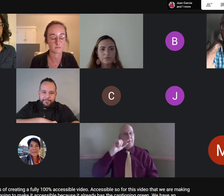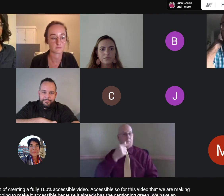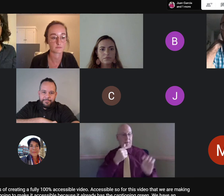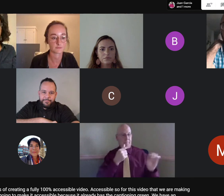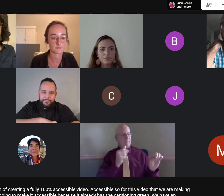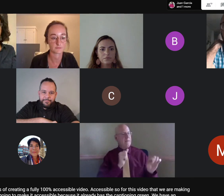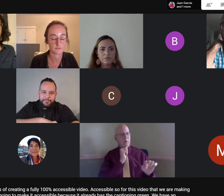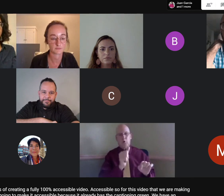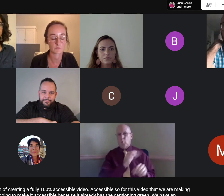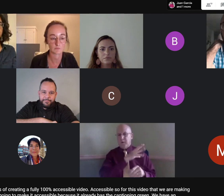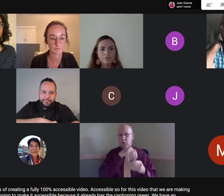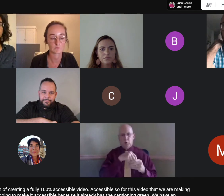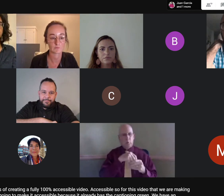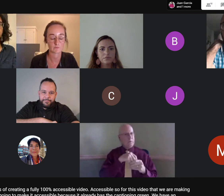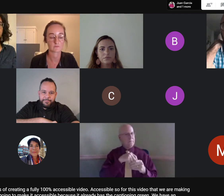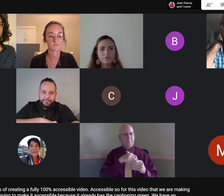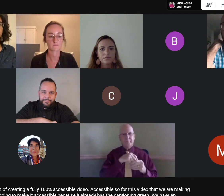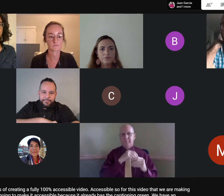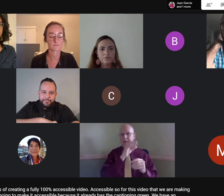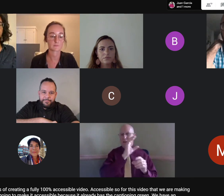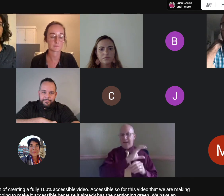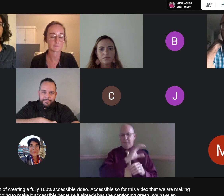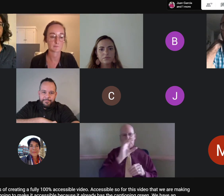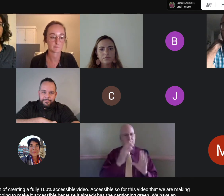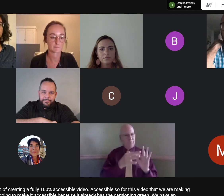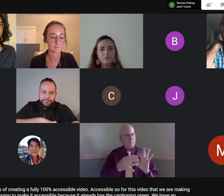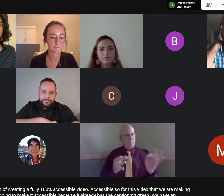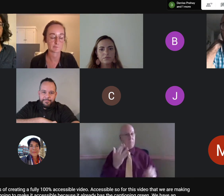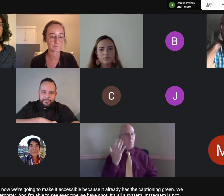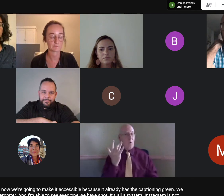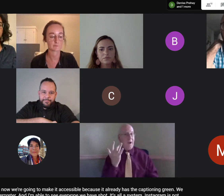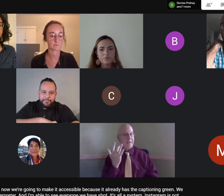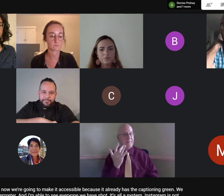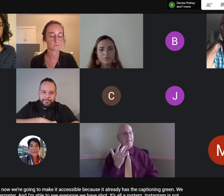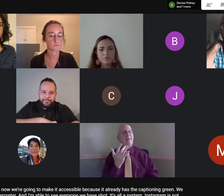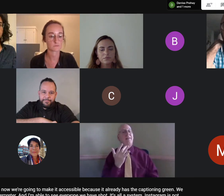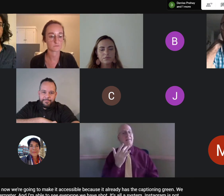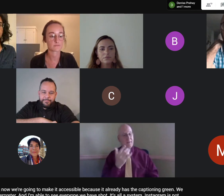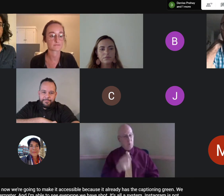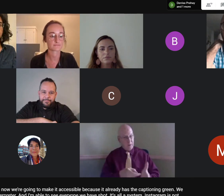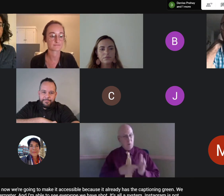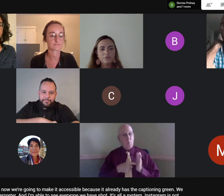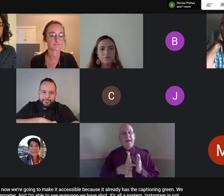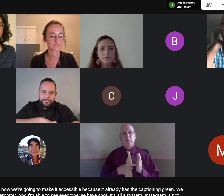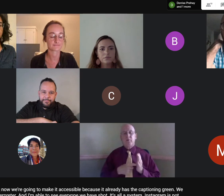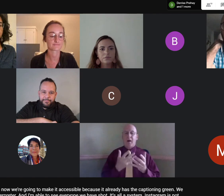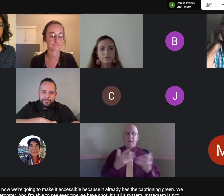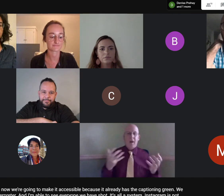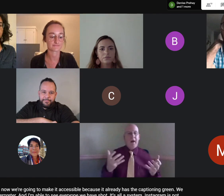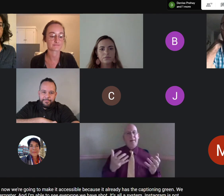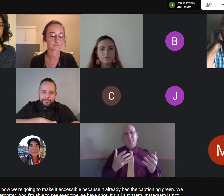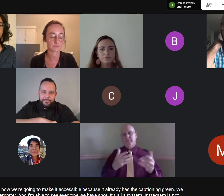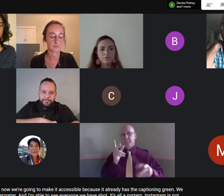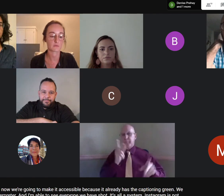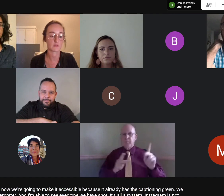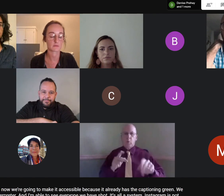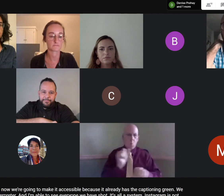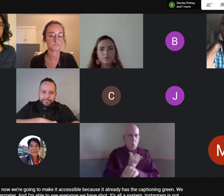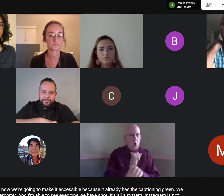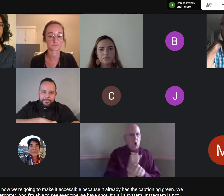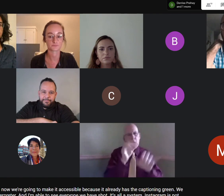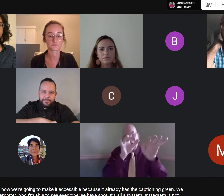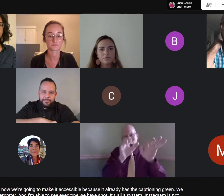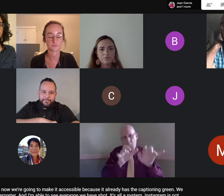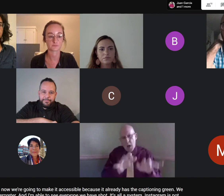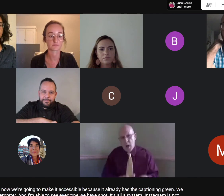incorporated the functionality of Google Meet in its platform. Why? Because that includes a lot of data, that includes a lot of manpower and